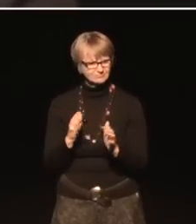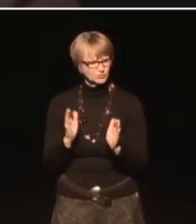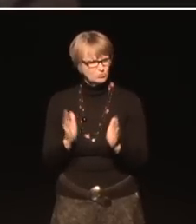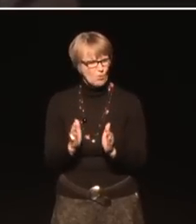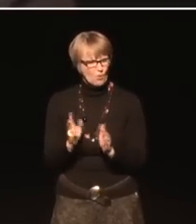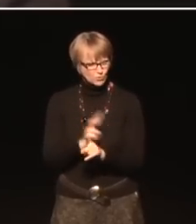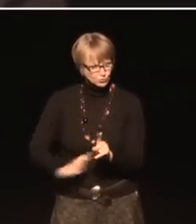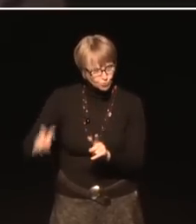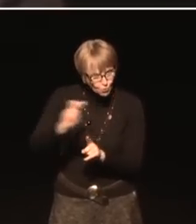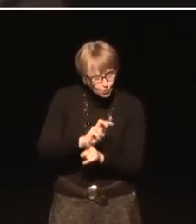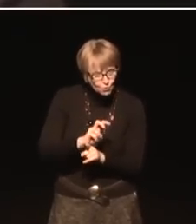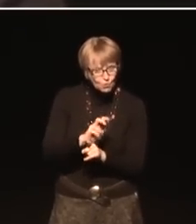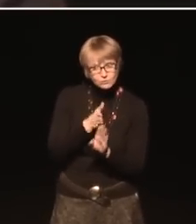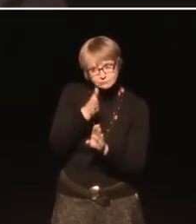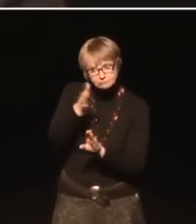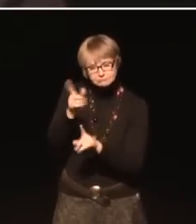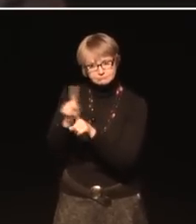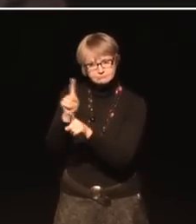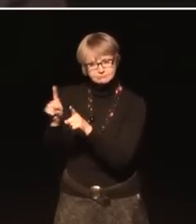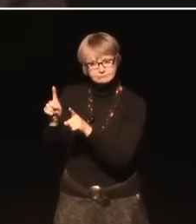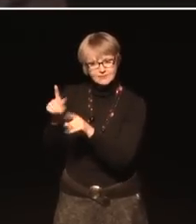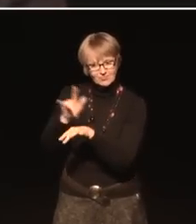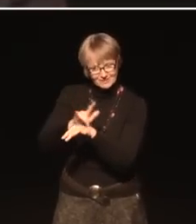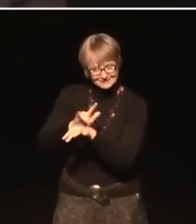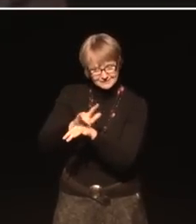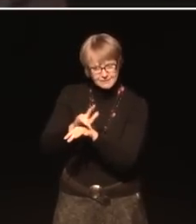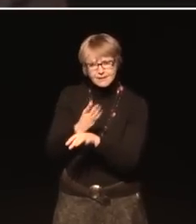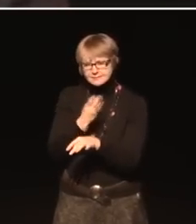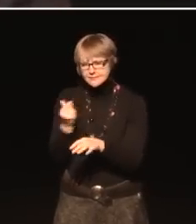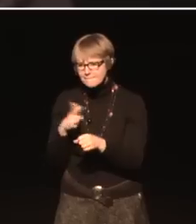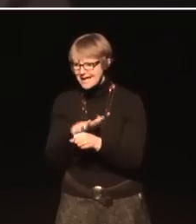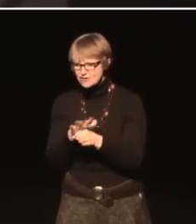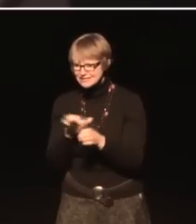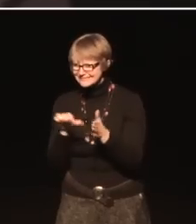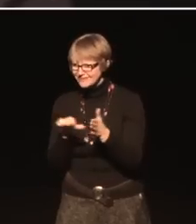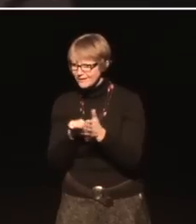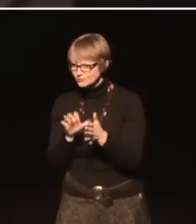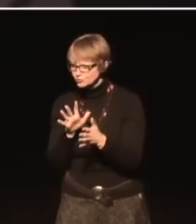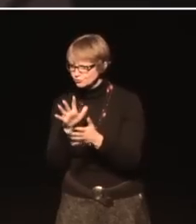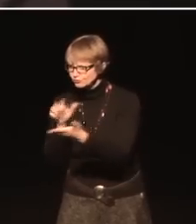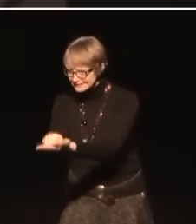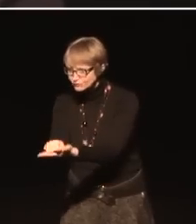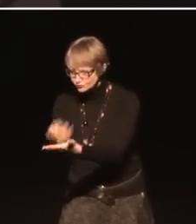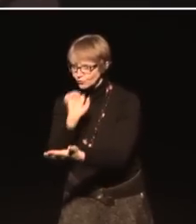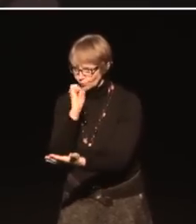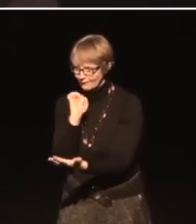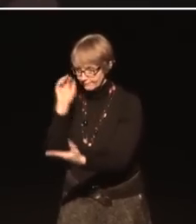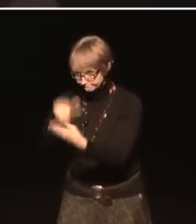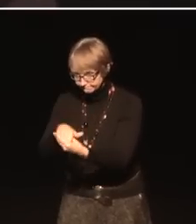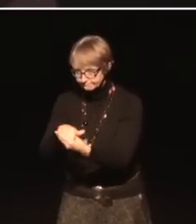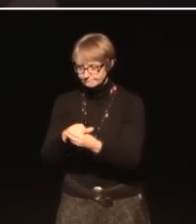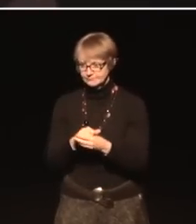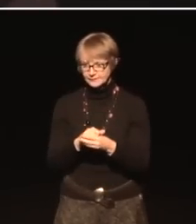all the participating theatres and to some hard-to-reach areas. And that will allow us to deliver probably